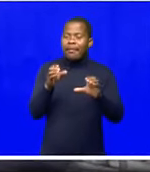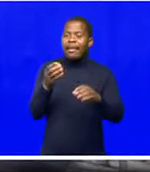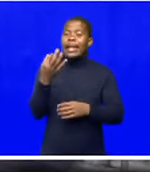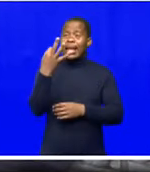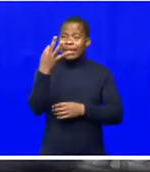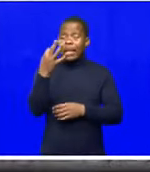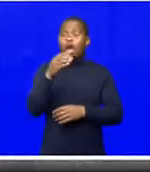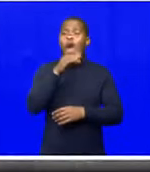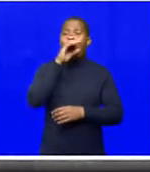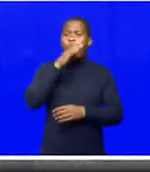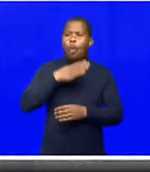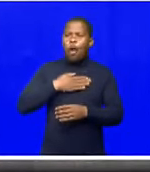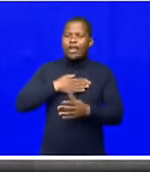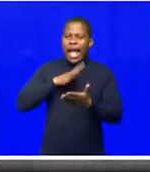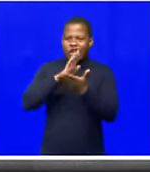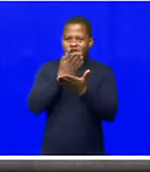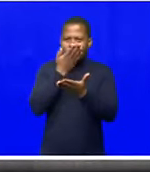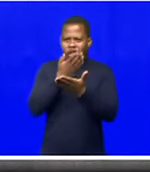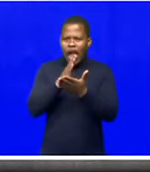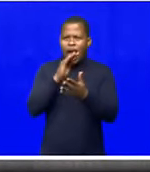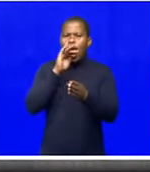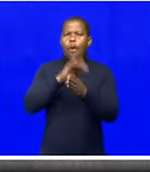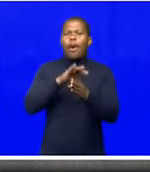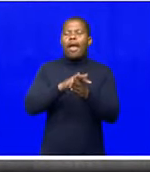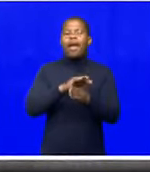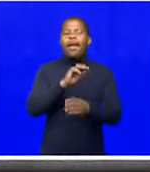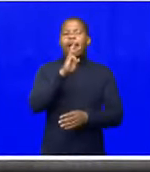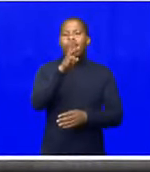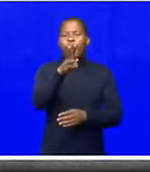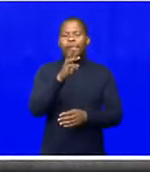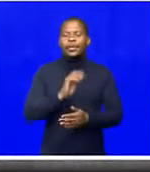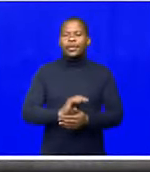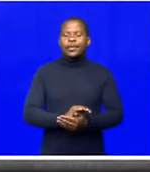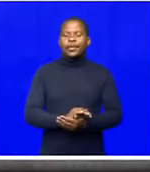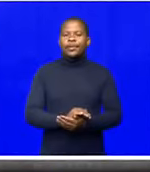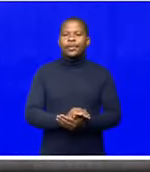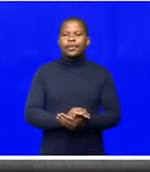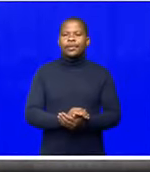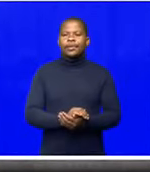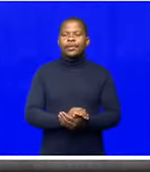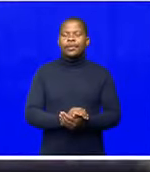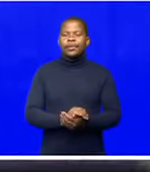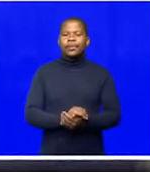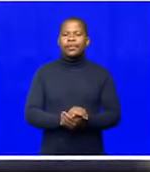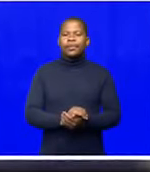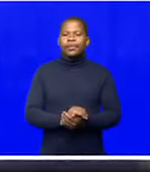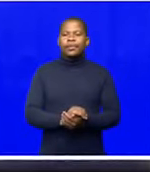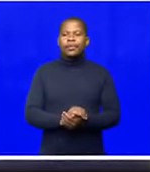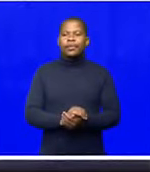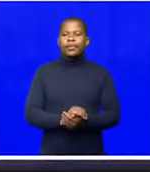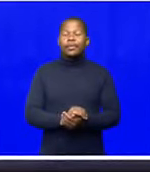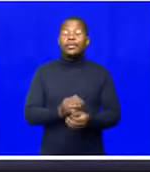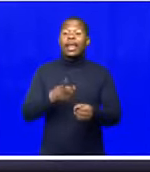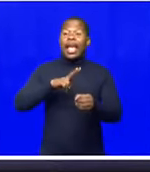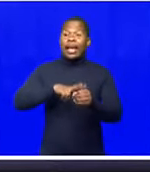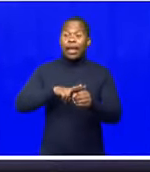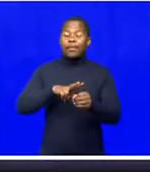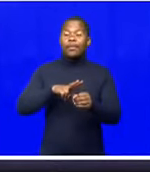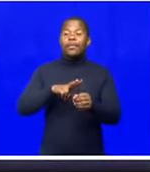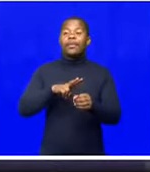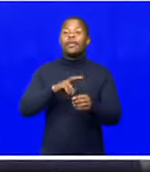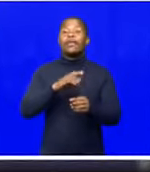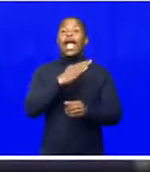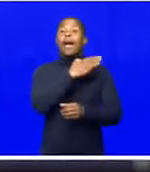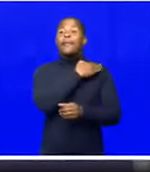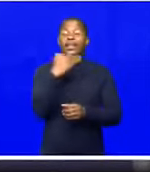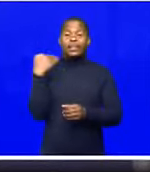smooth distribution of water supply in all the three countries Invuna